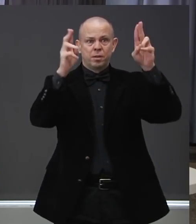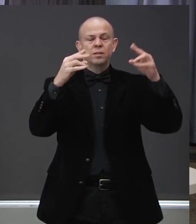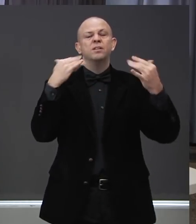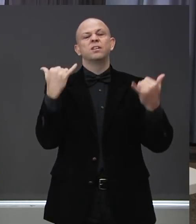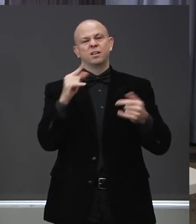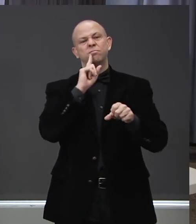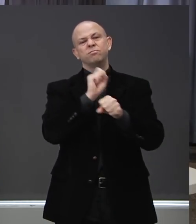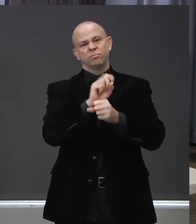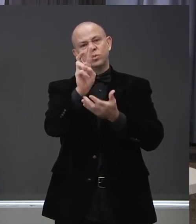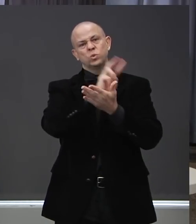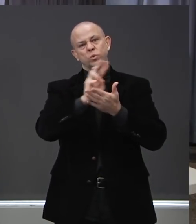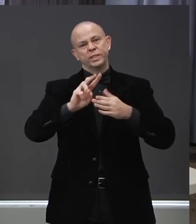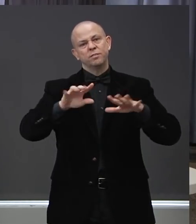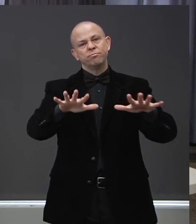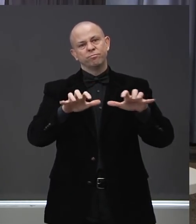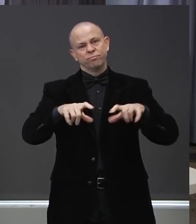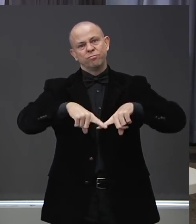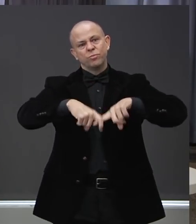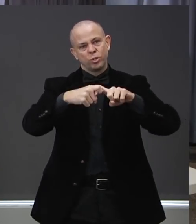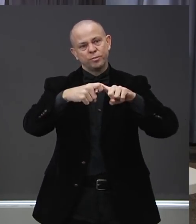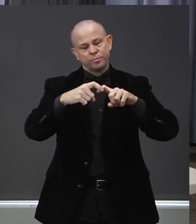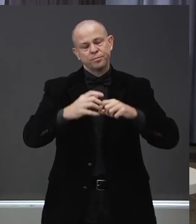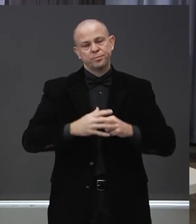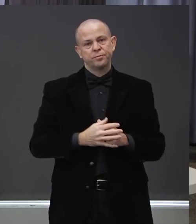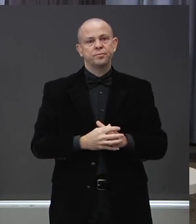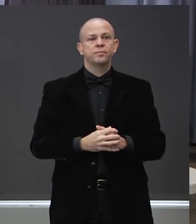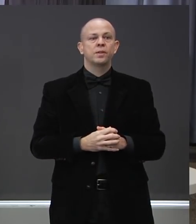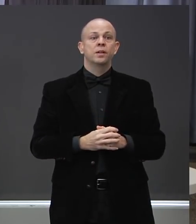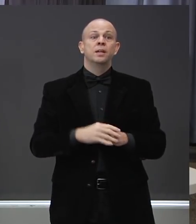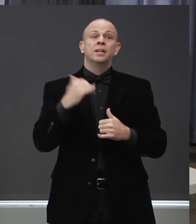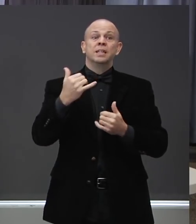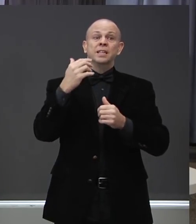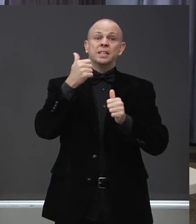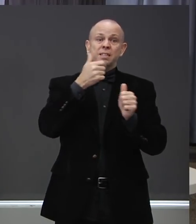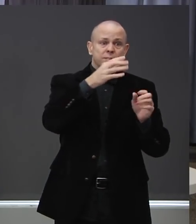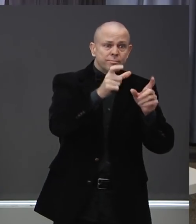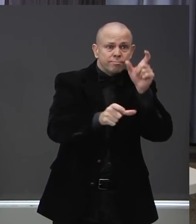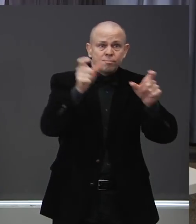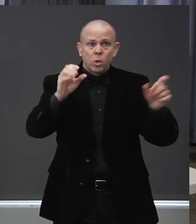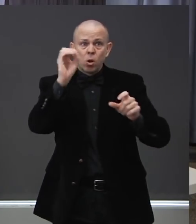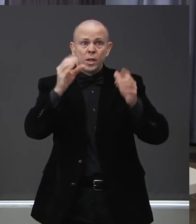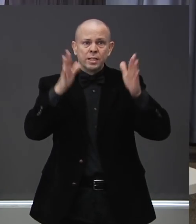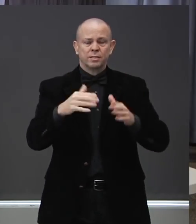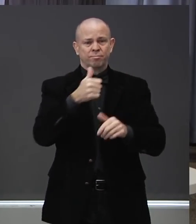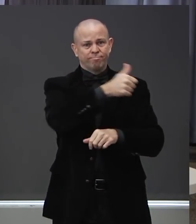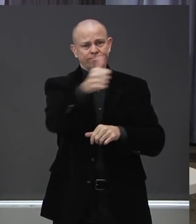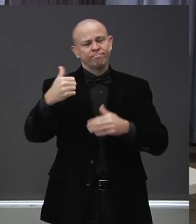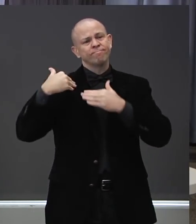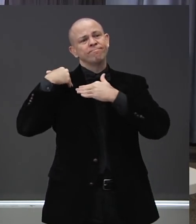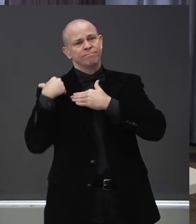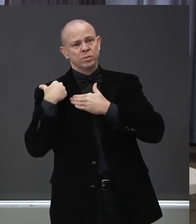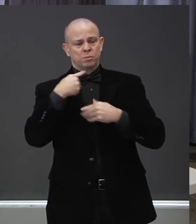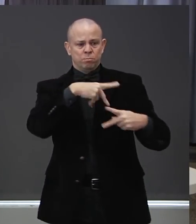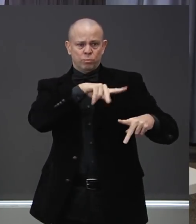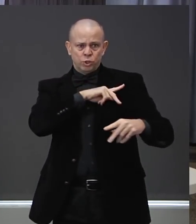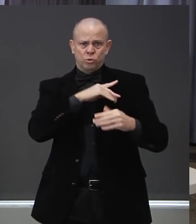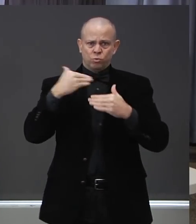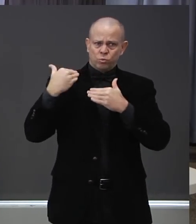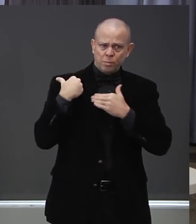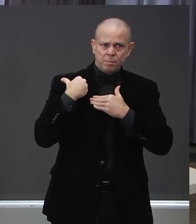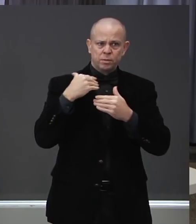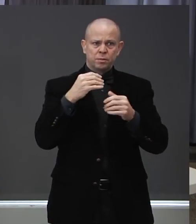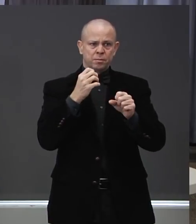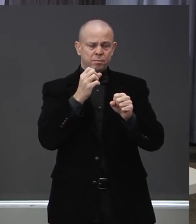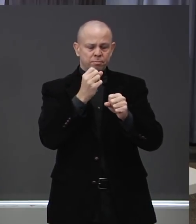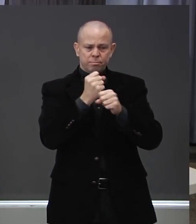activities yesterday. Every Oregonian must take the ongoing personal protective actions to flatten the curve of COVID-19, now